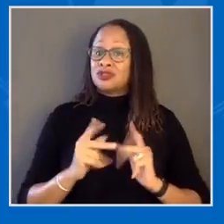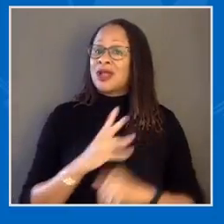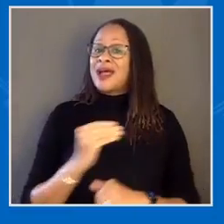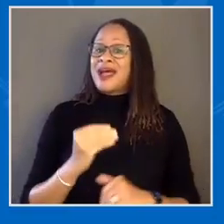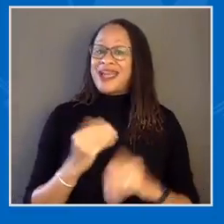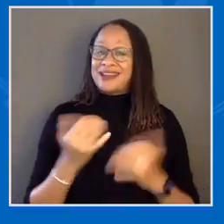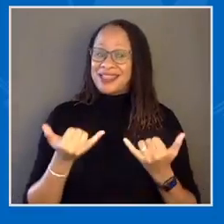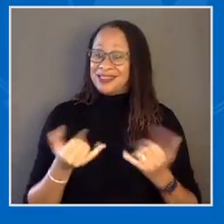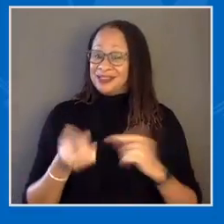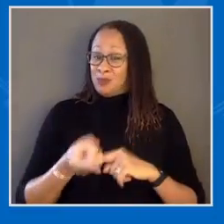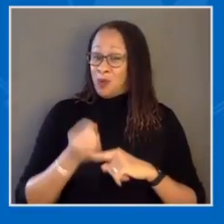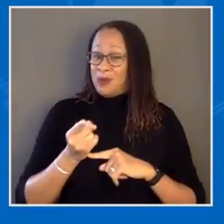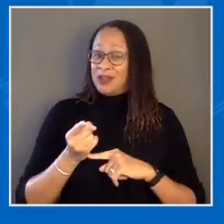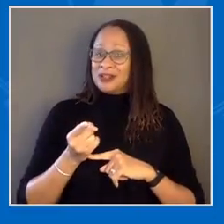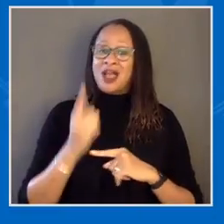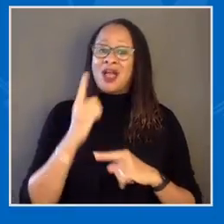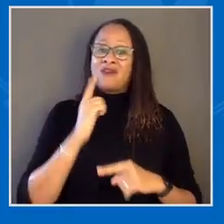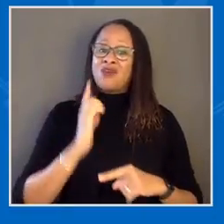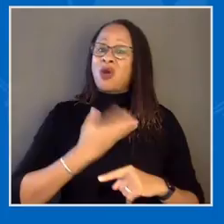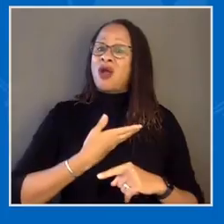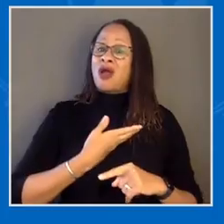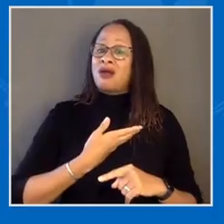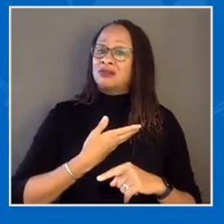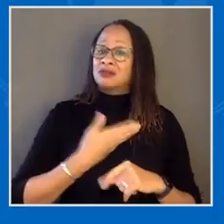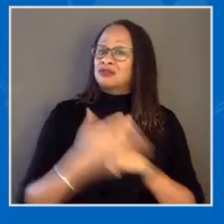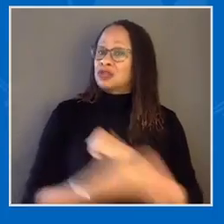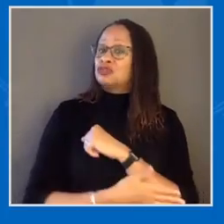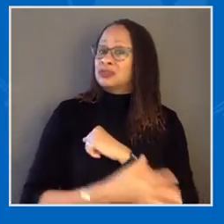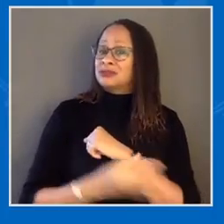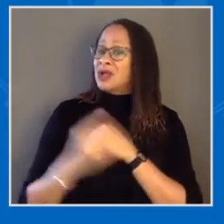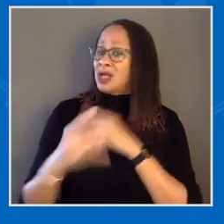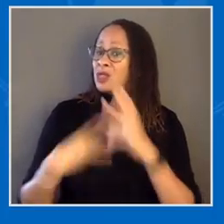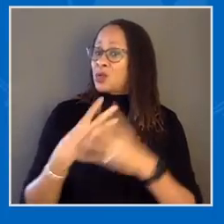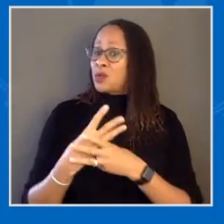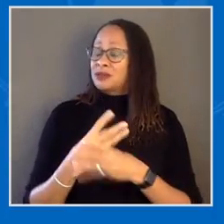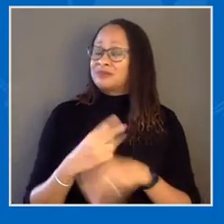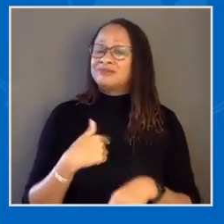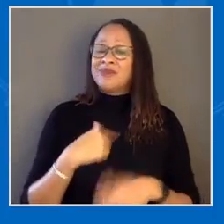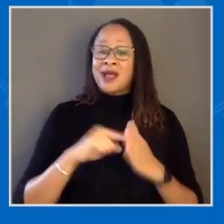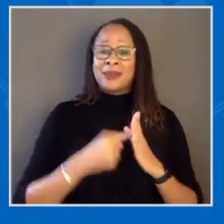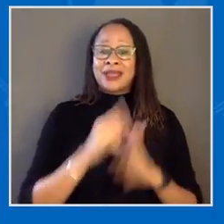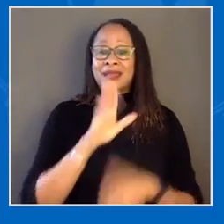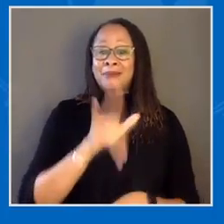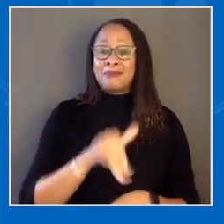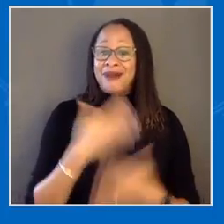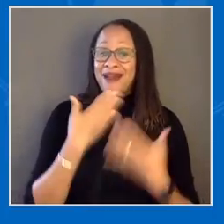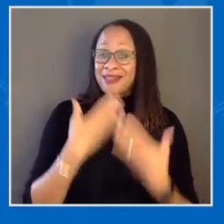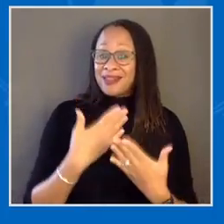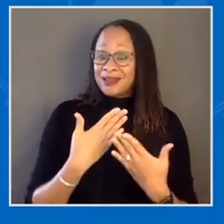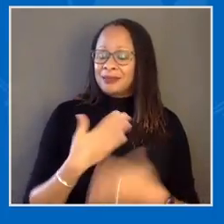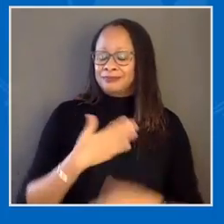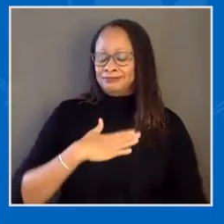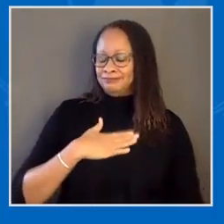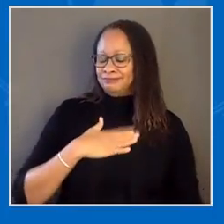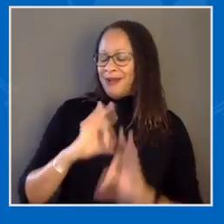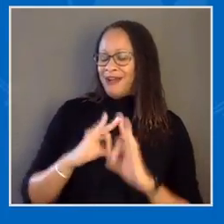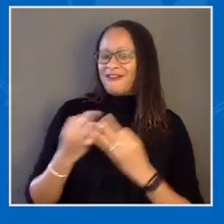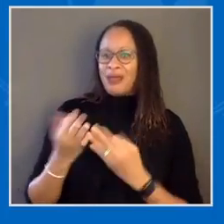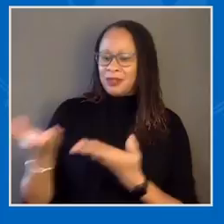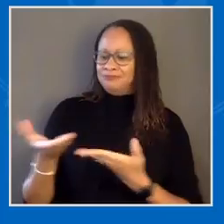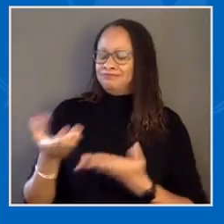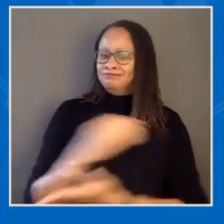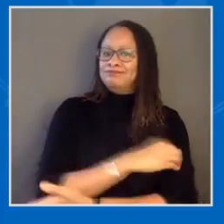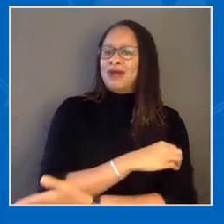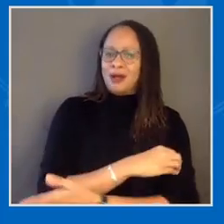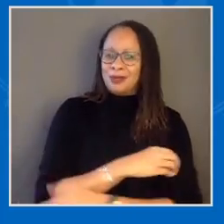moment for our country and for the world. And I begin by thanking my family for empowering me